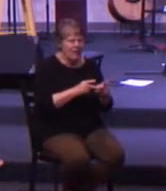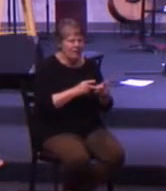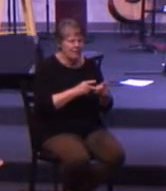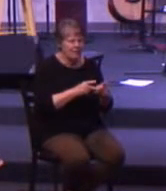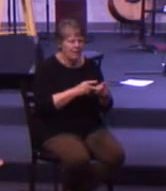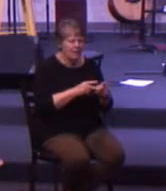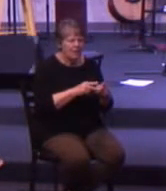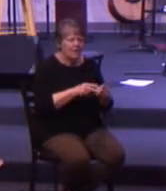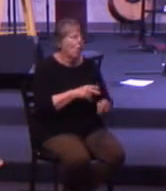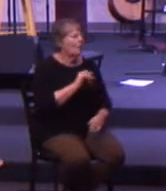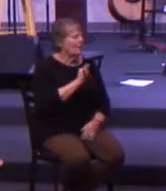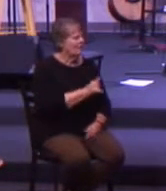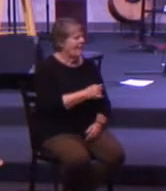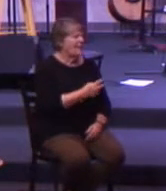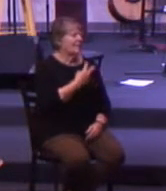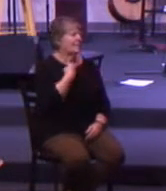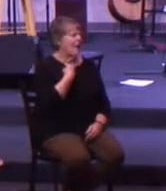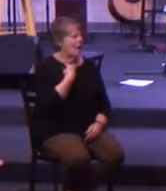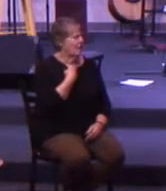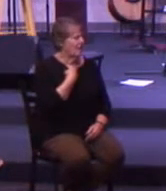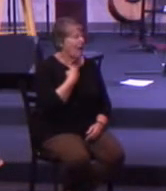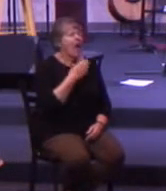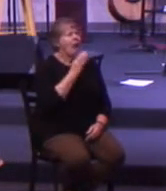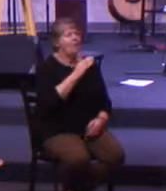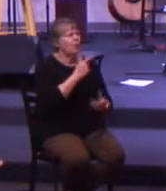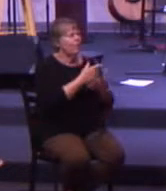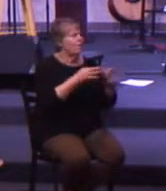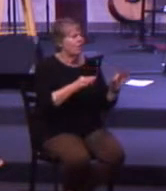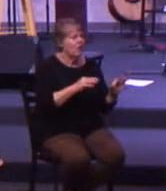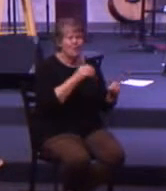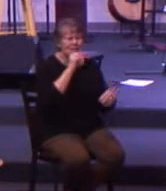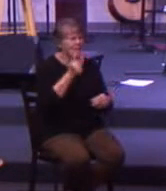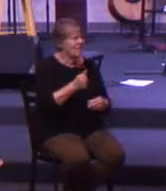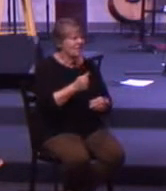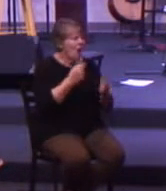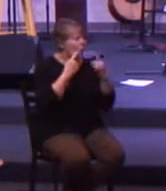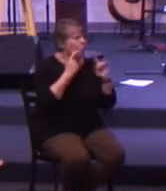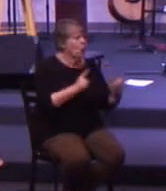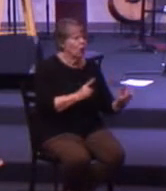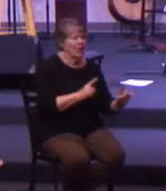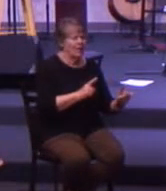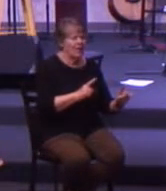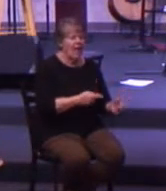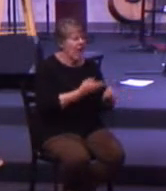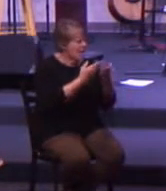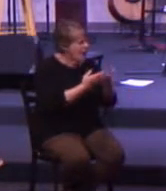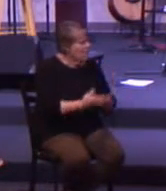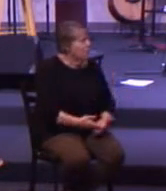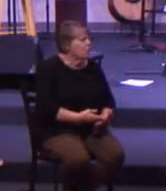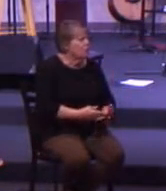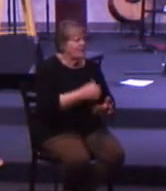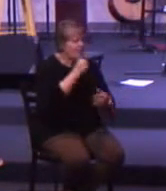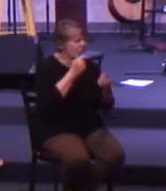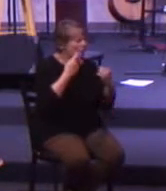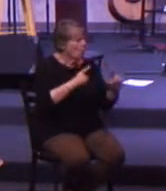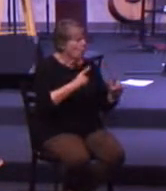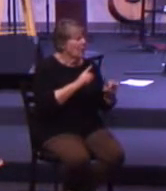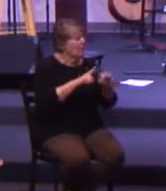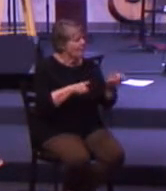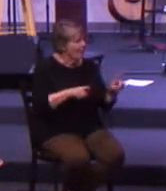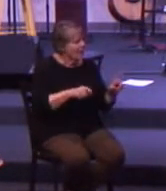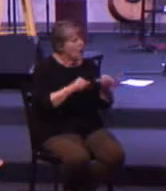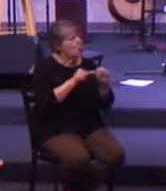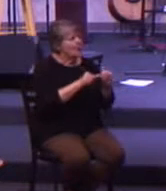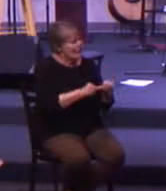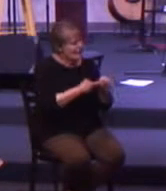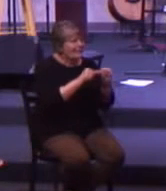that where you're looking for freedom isn't working, even if you've proved to yourself so well, we have this terrible problem where we keep looking in